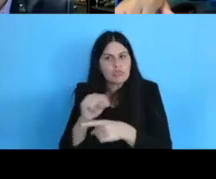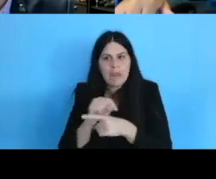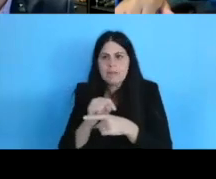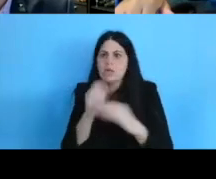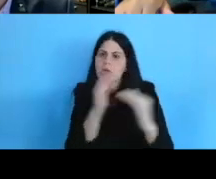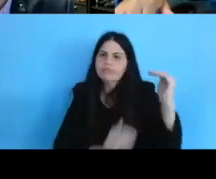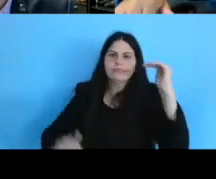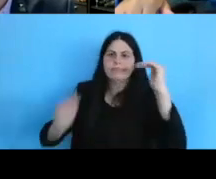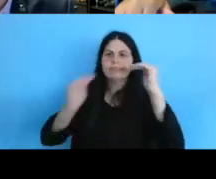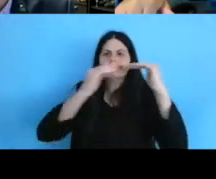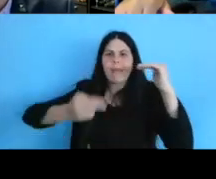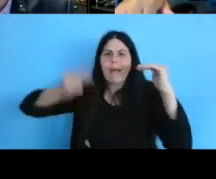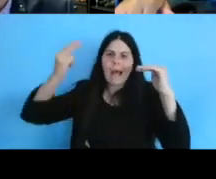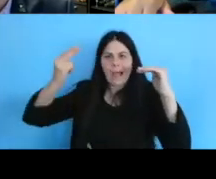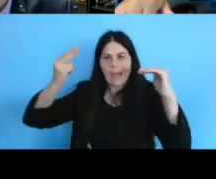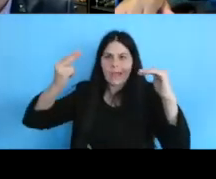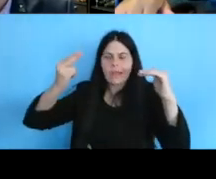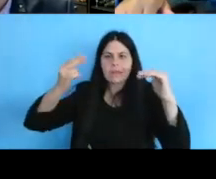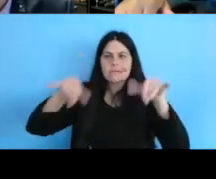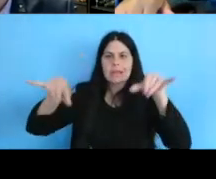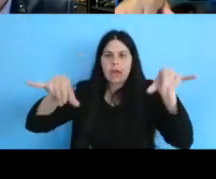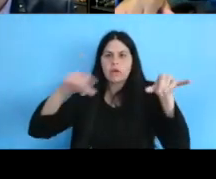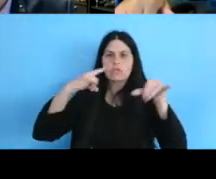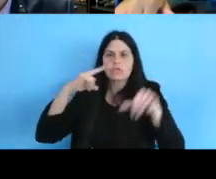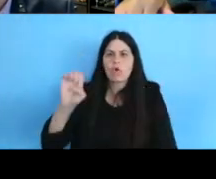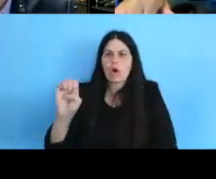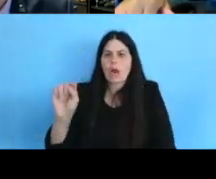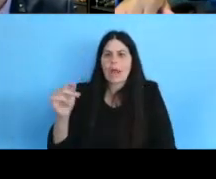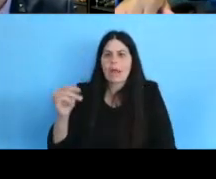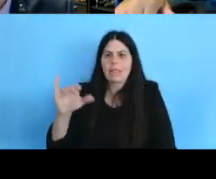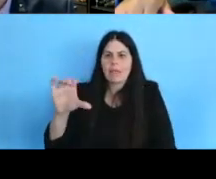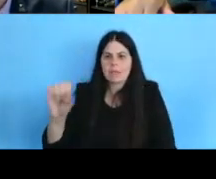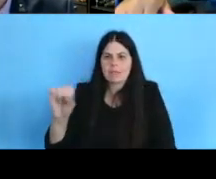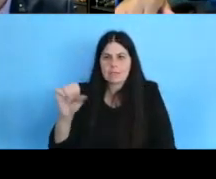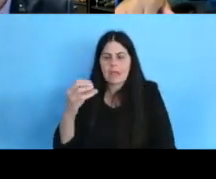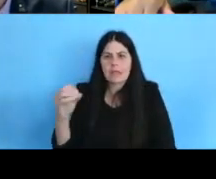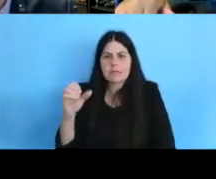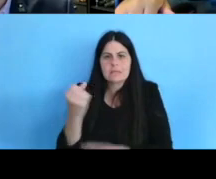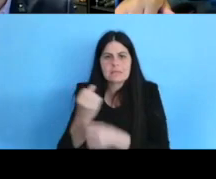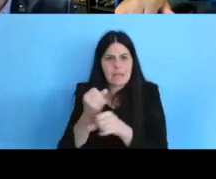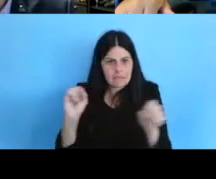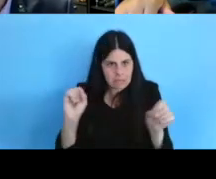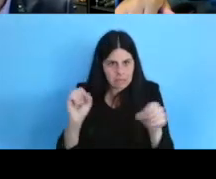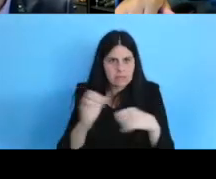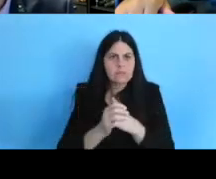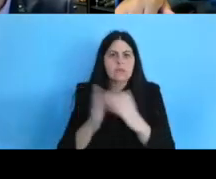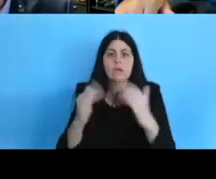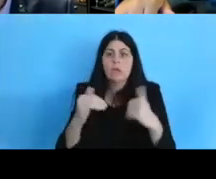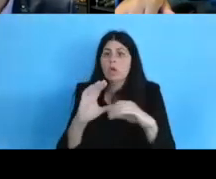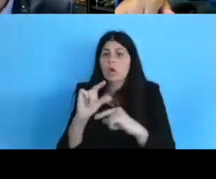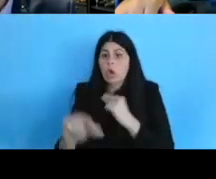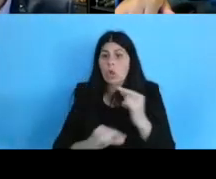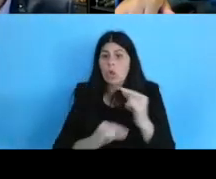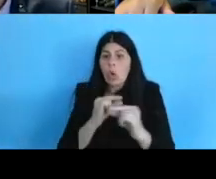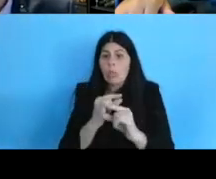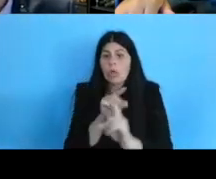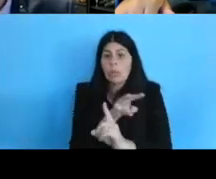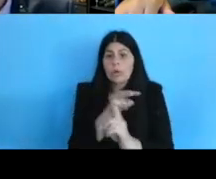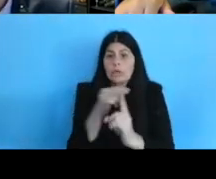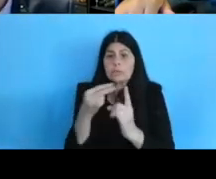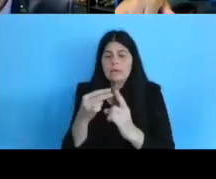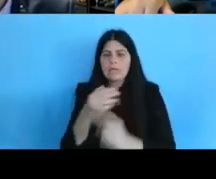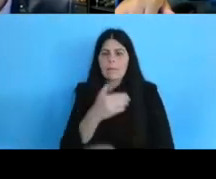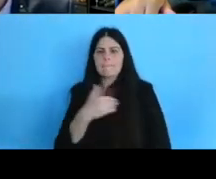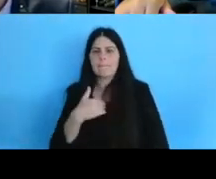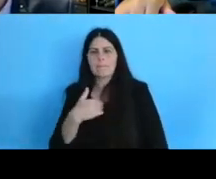safety, and other organizational imperatives. Global perspectives. Members of the military